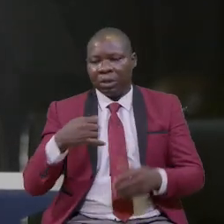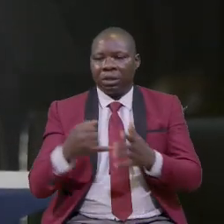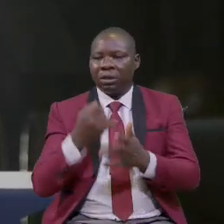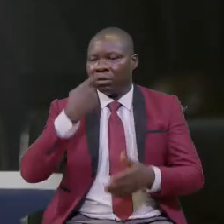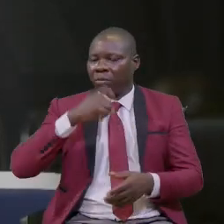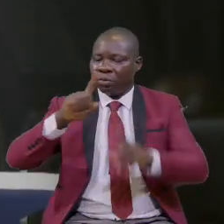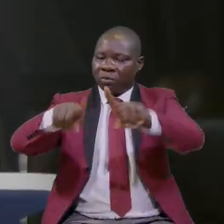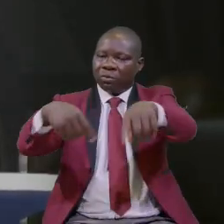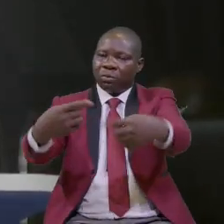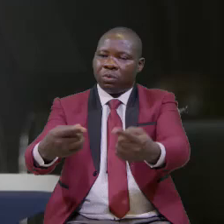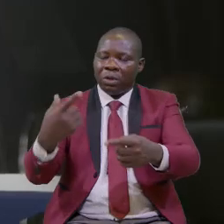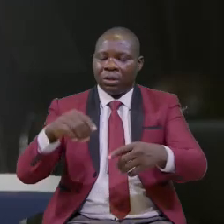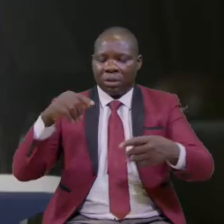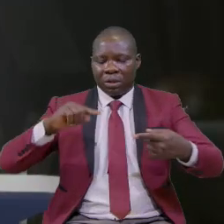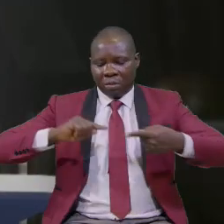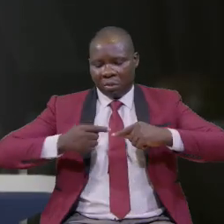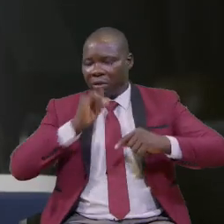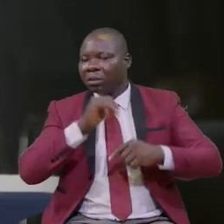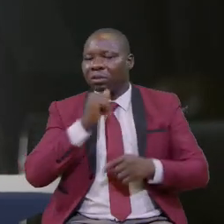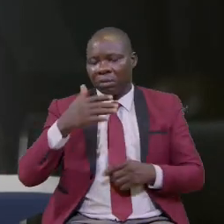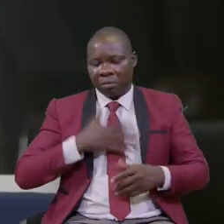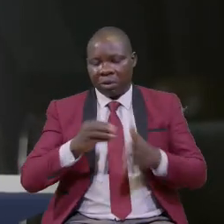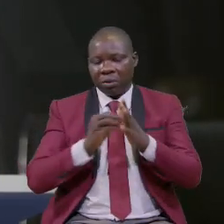The pain is not for me, it must go.